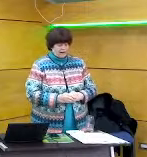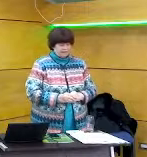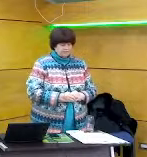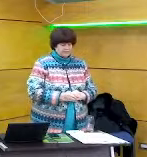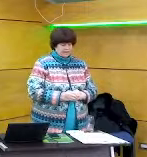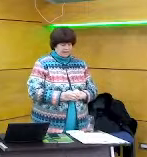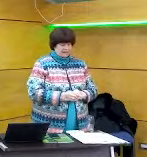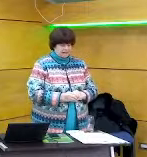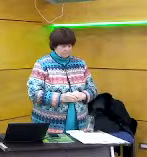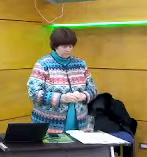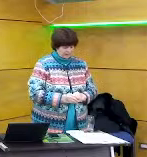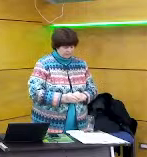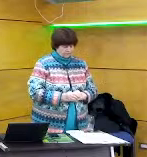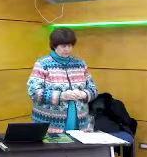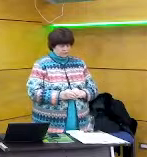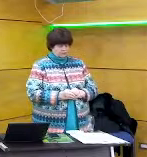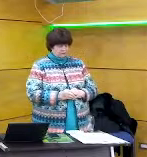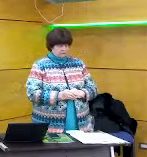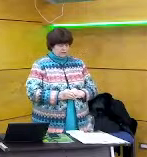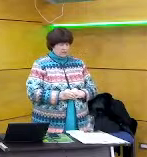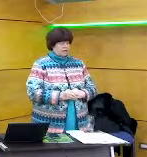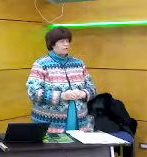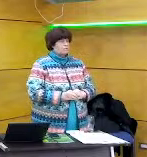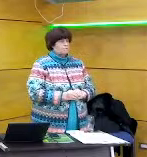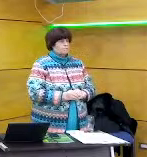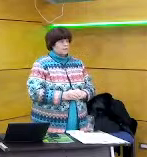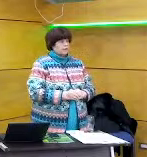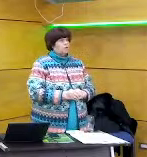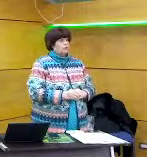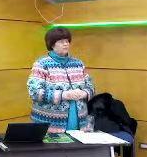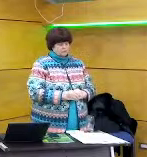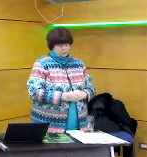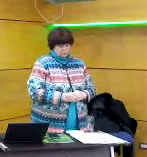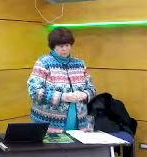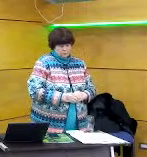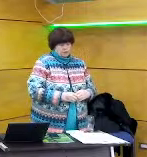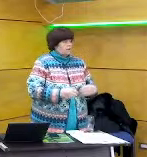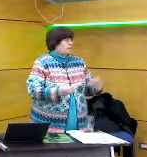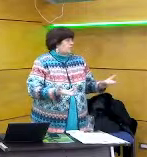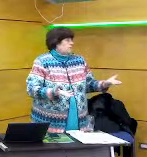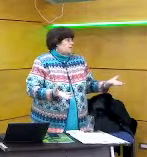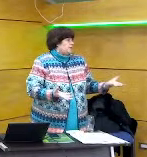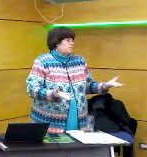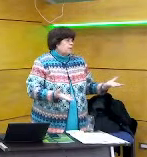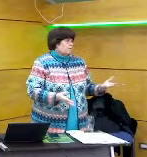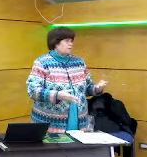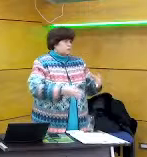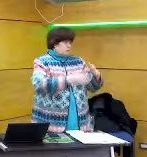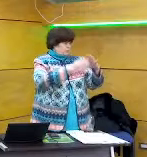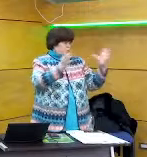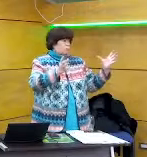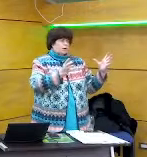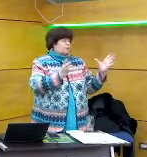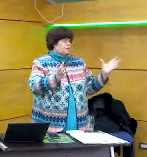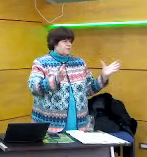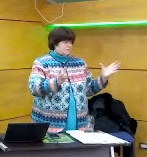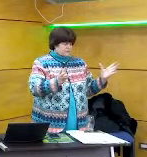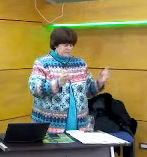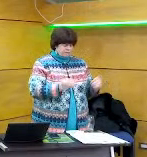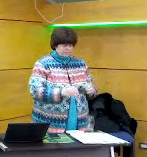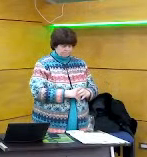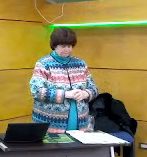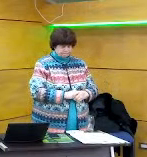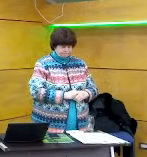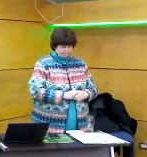story, a draft, and have a final version according to an impromptu story or theme